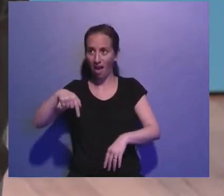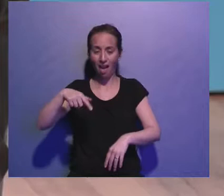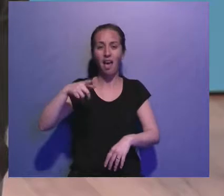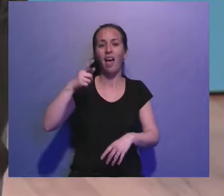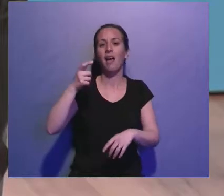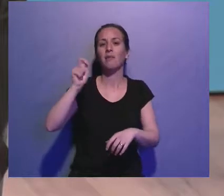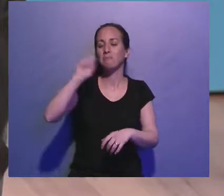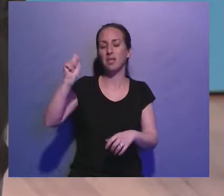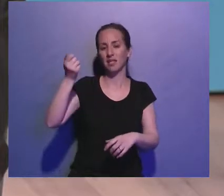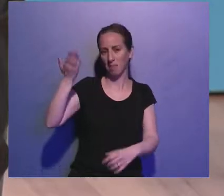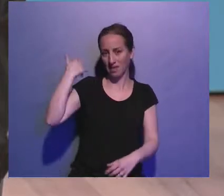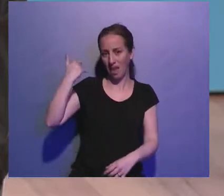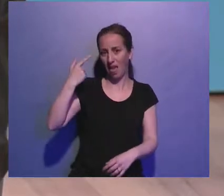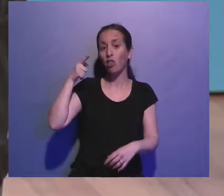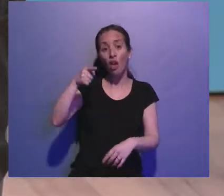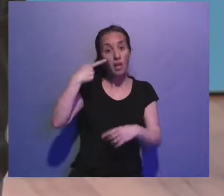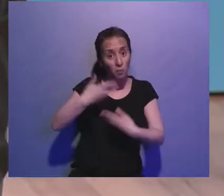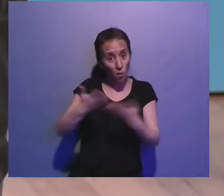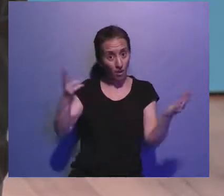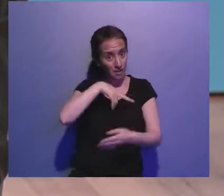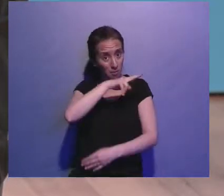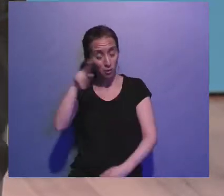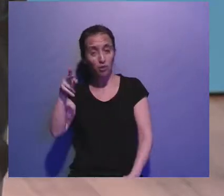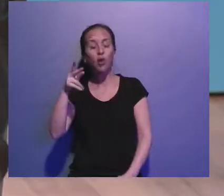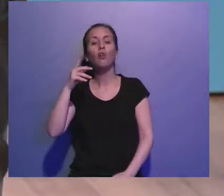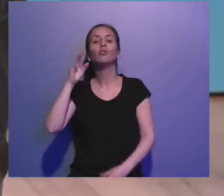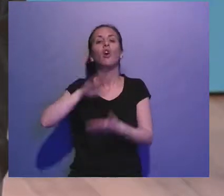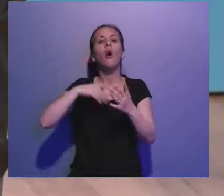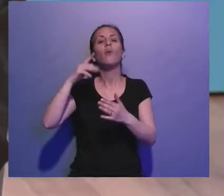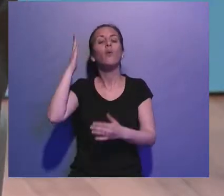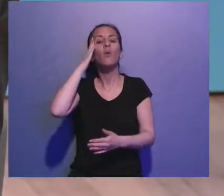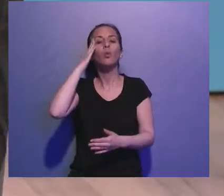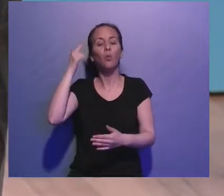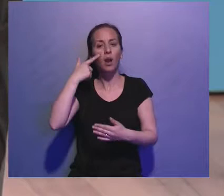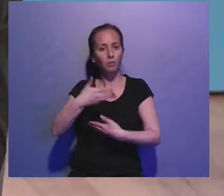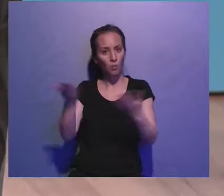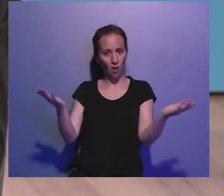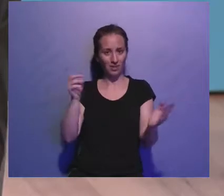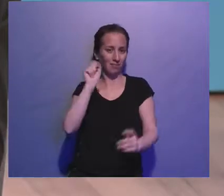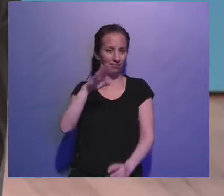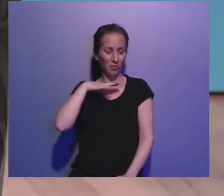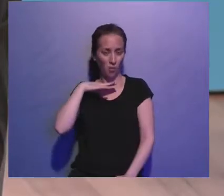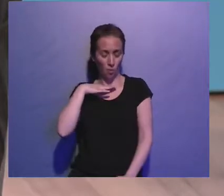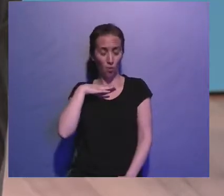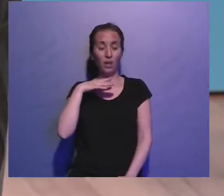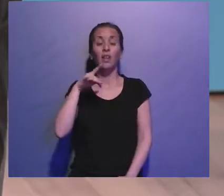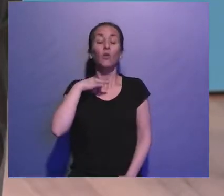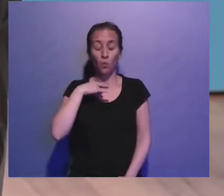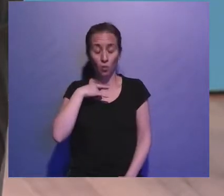exhibition here last month showing the culture of Jujuy.